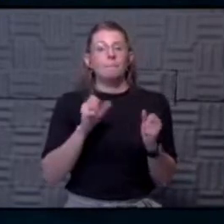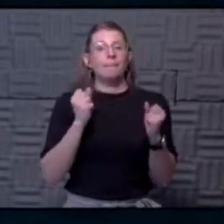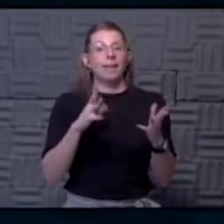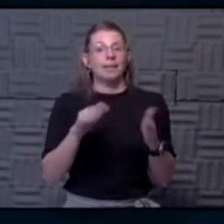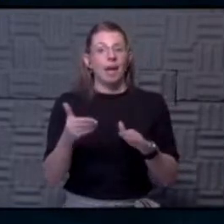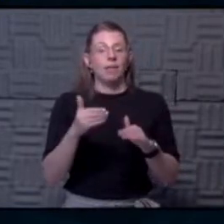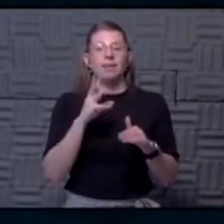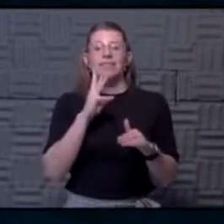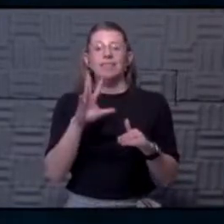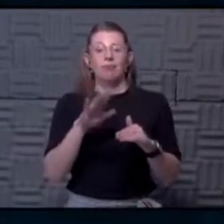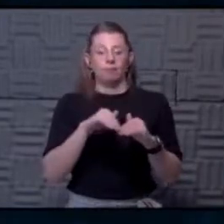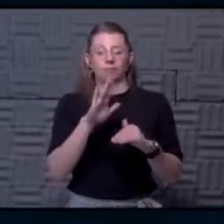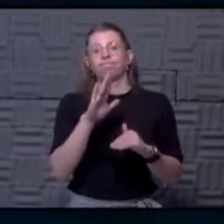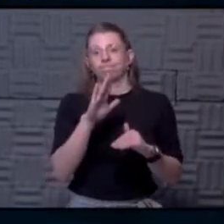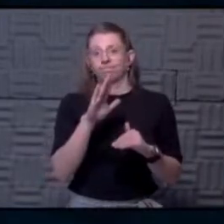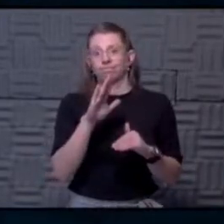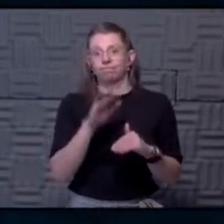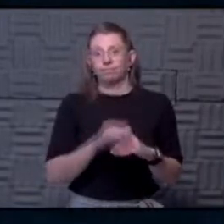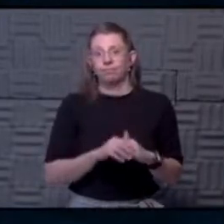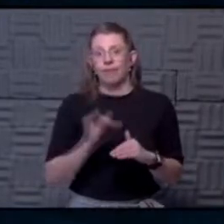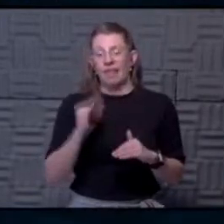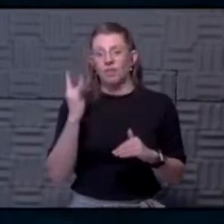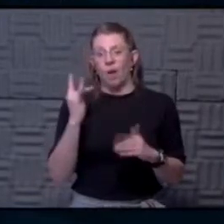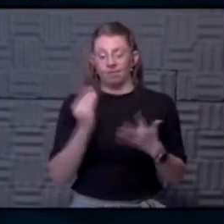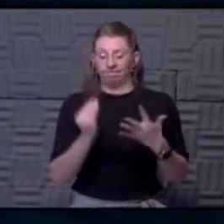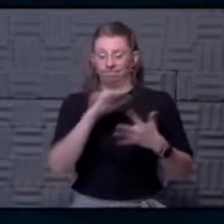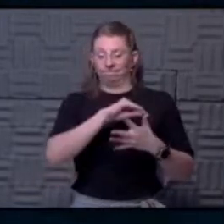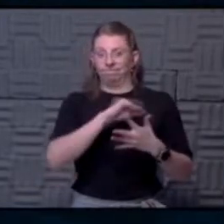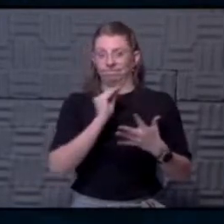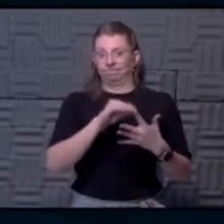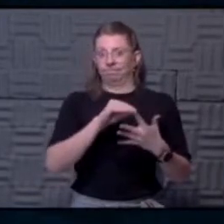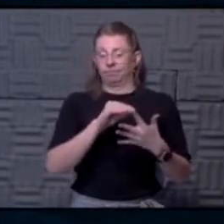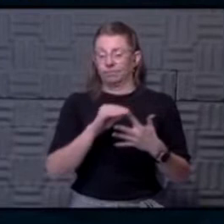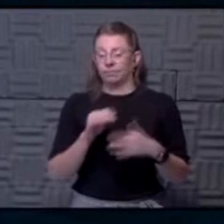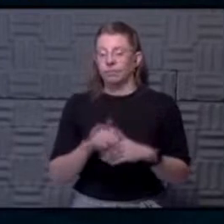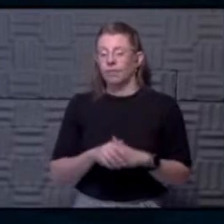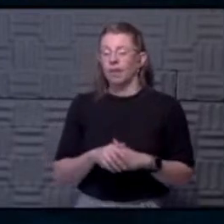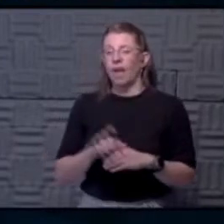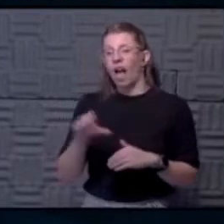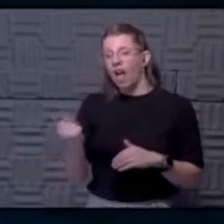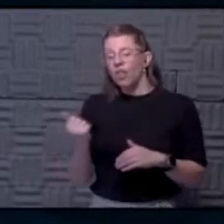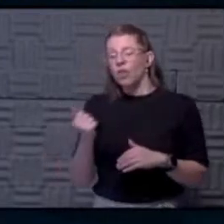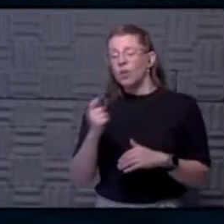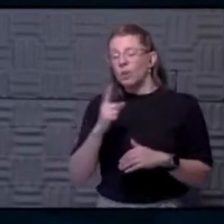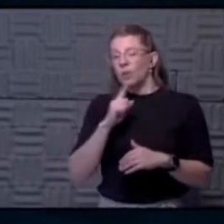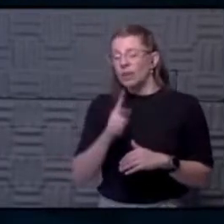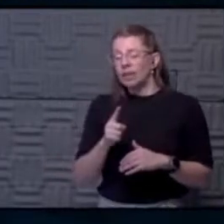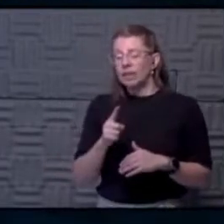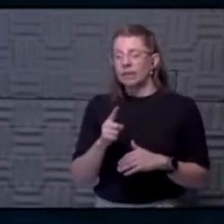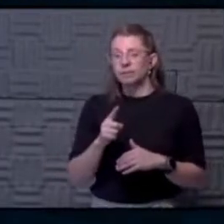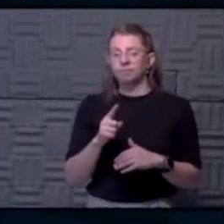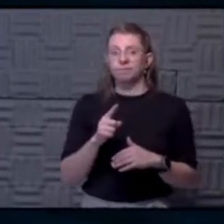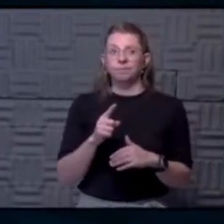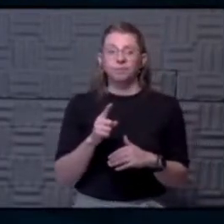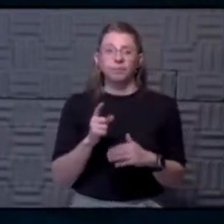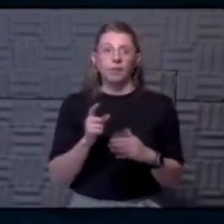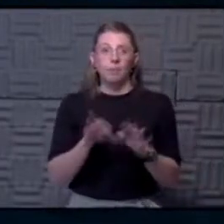above. So that's really the reason. The other thing that's buried in here, though, maybe is that